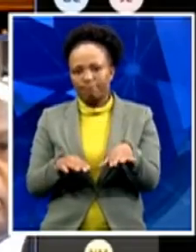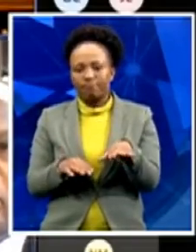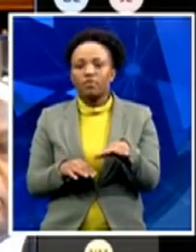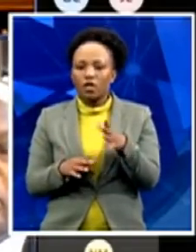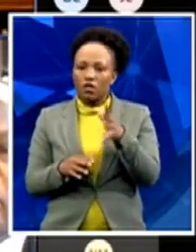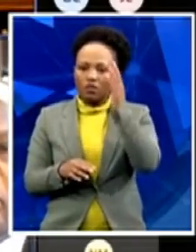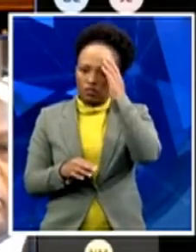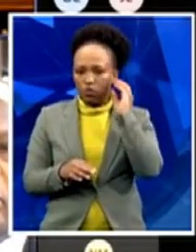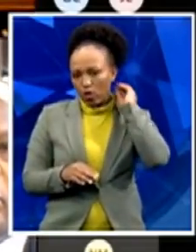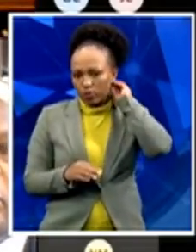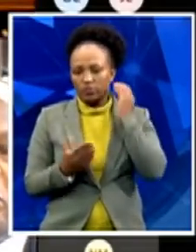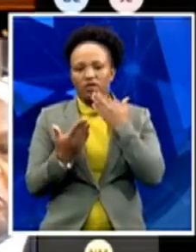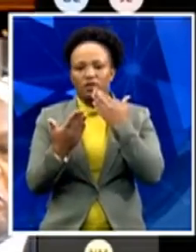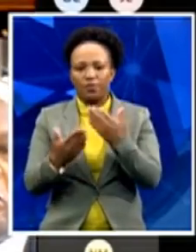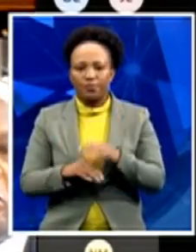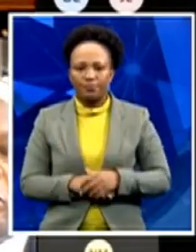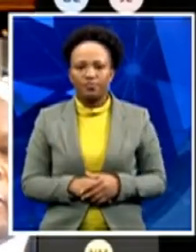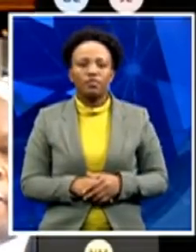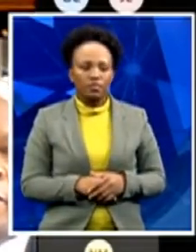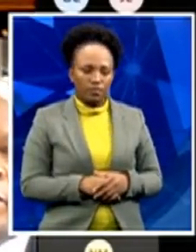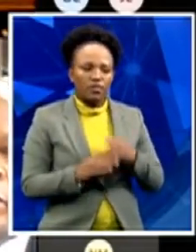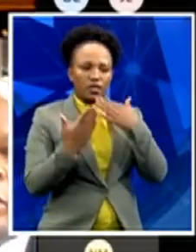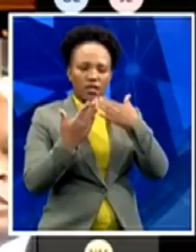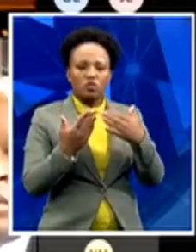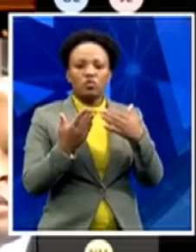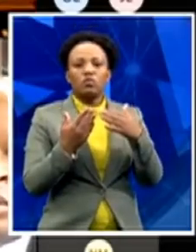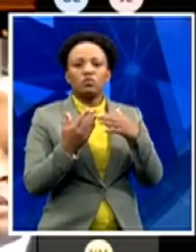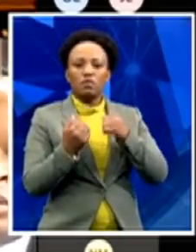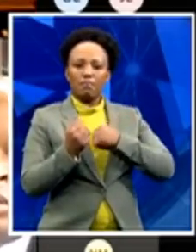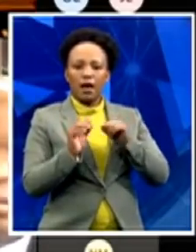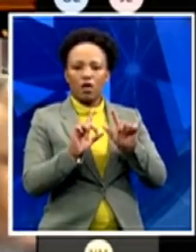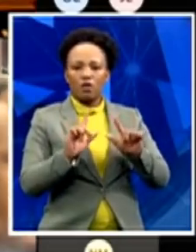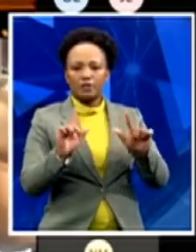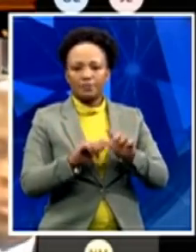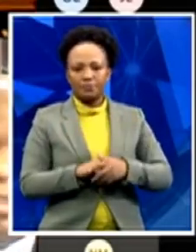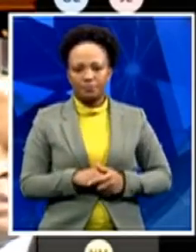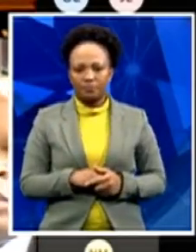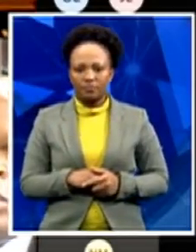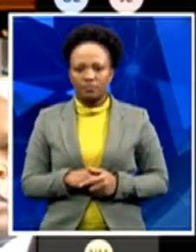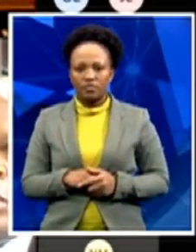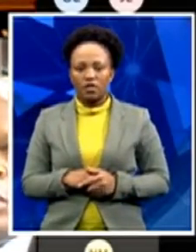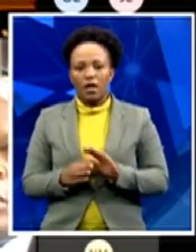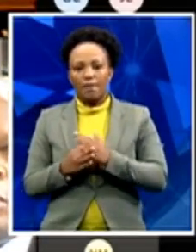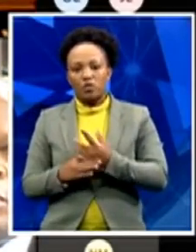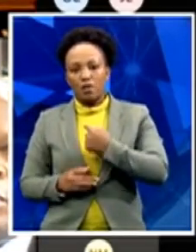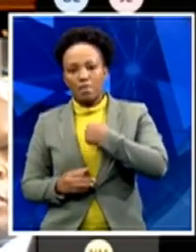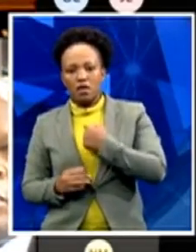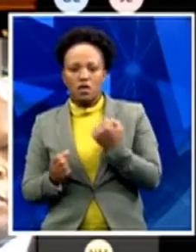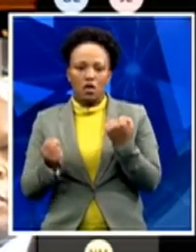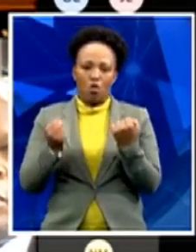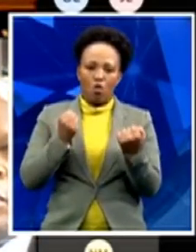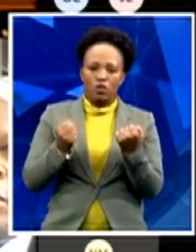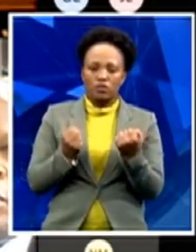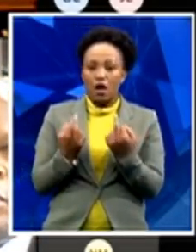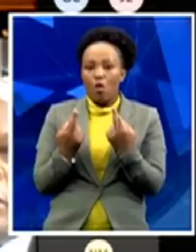But between me and the court, I'm assuming that the court will still be open to